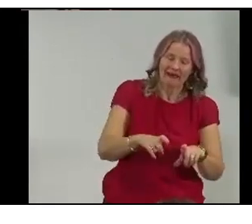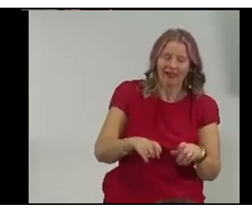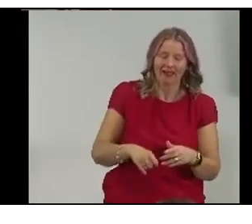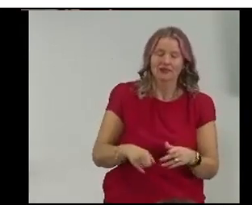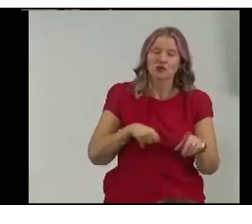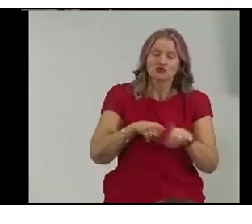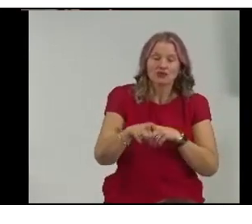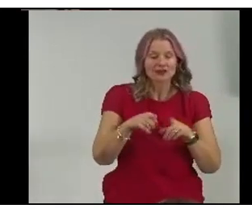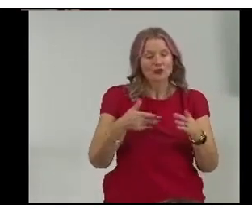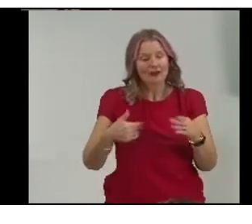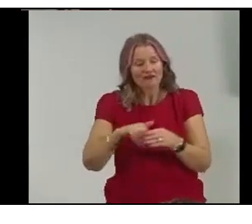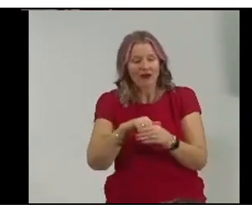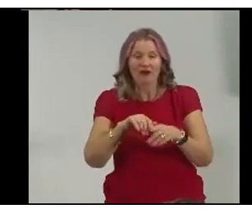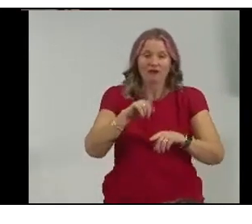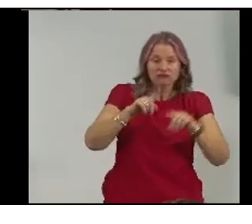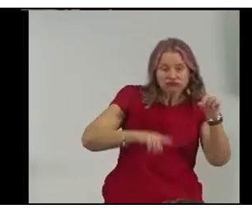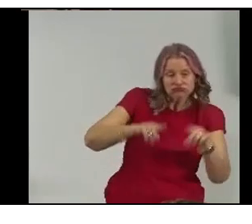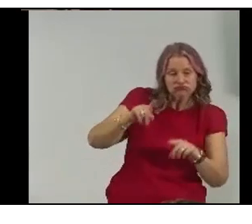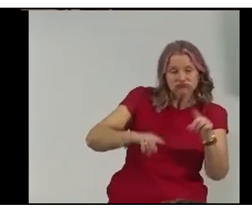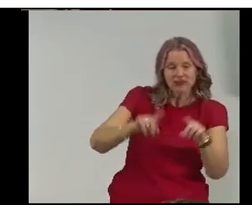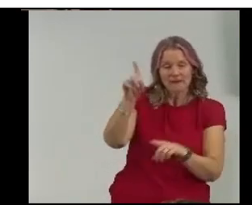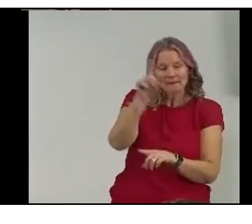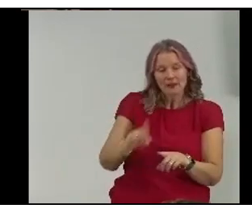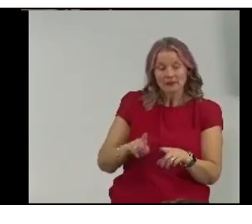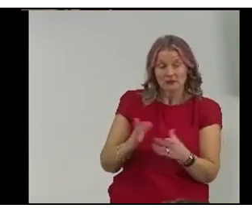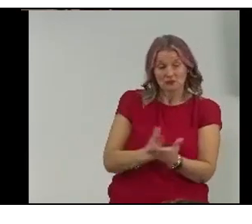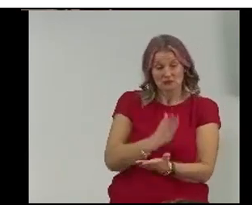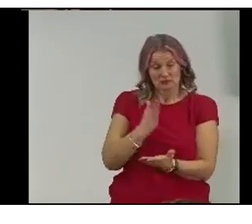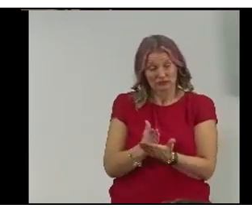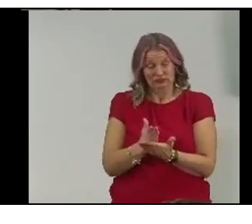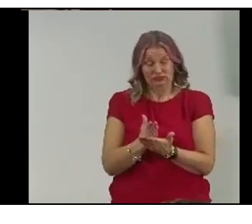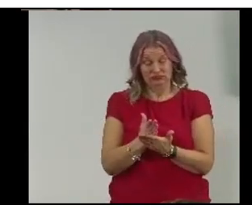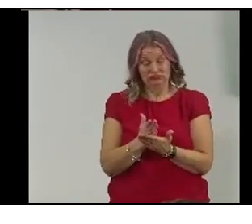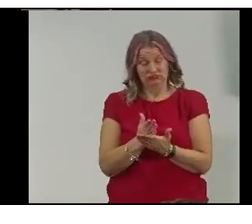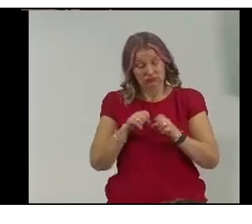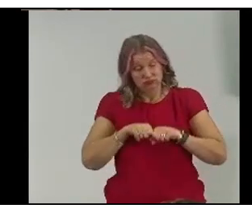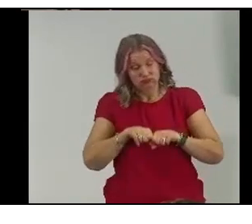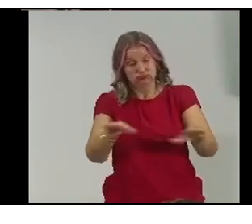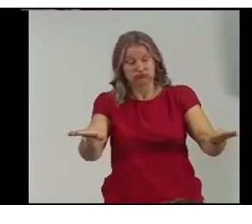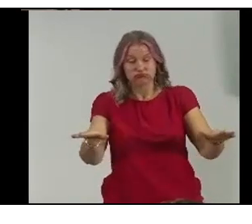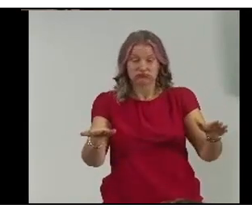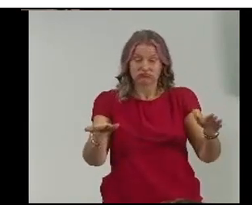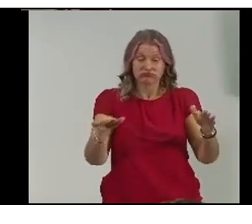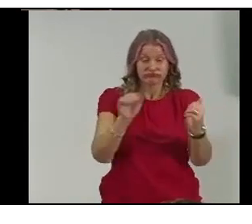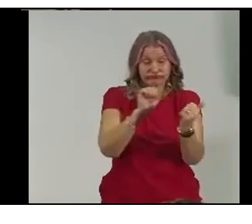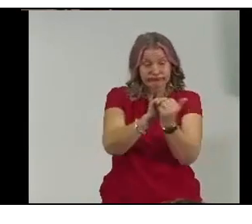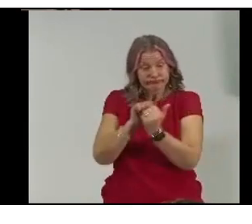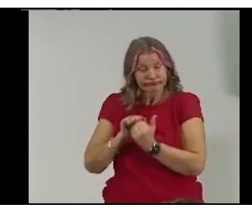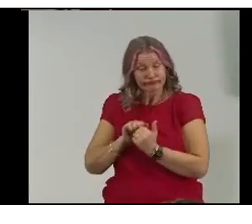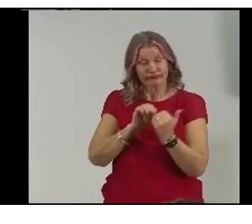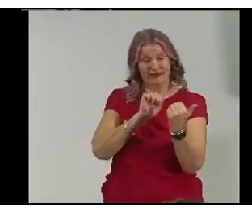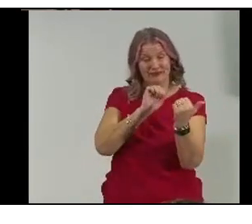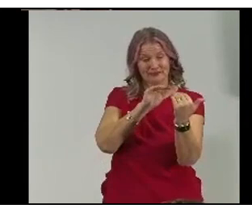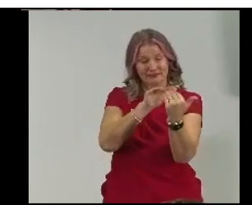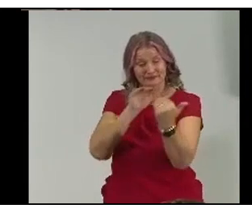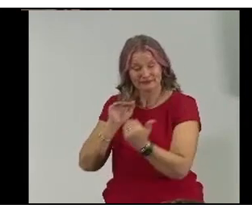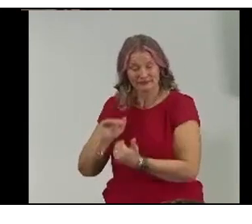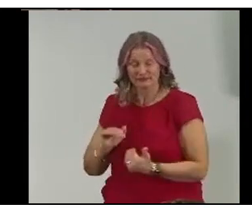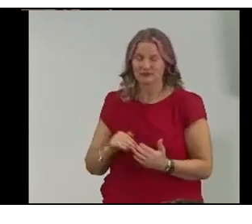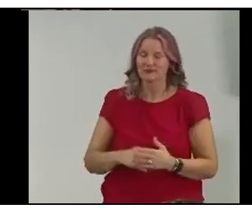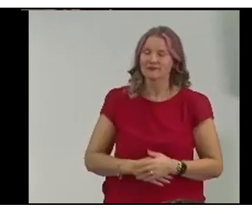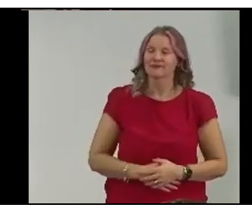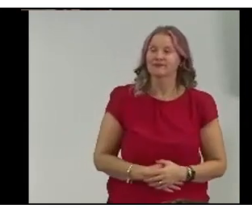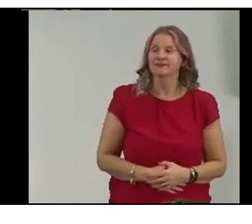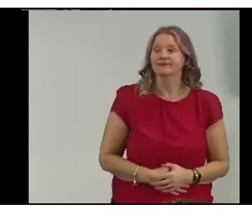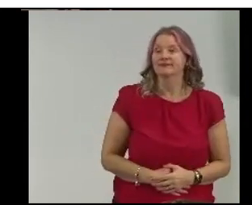involve the different parties, let's say, to create the message, that has been very, very helpful to move away from the stereotypes. Right. Nothing